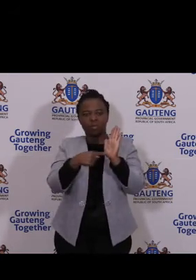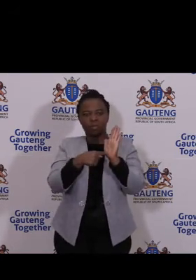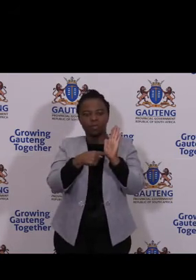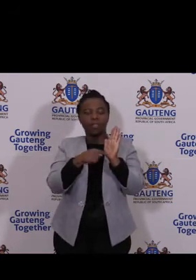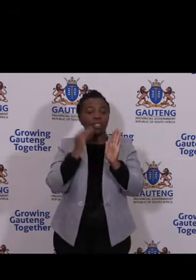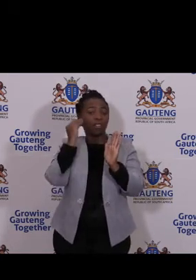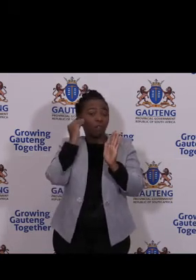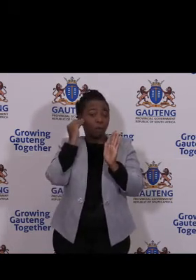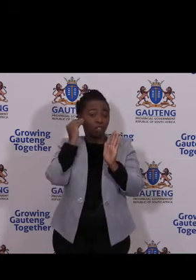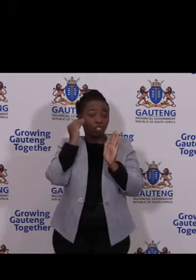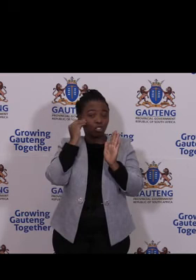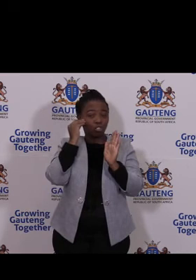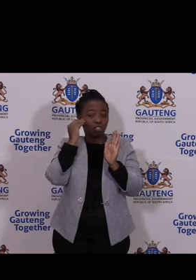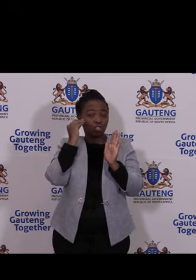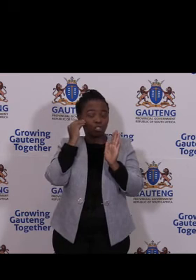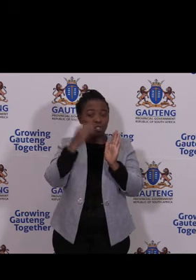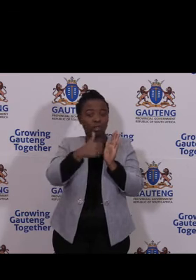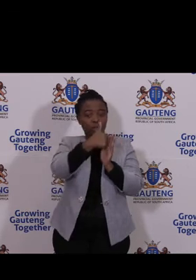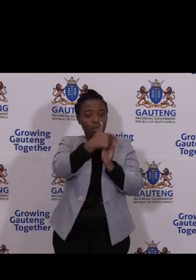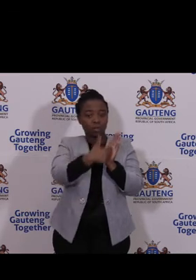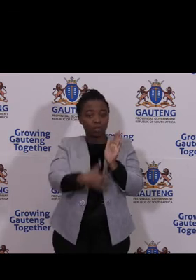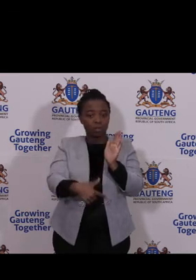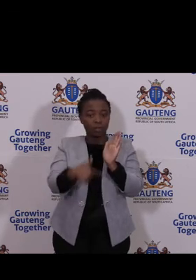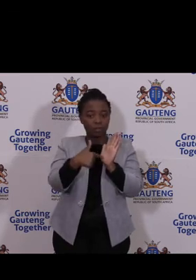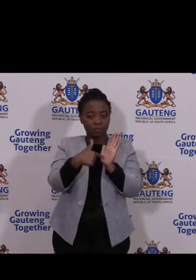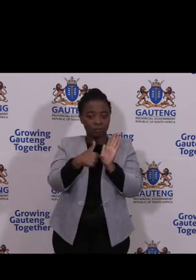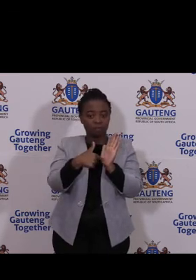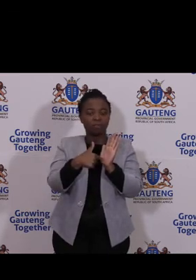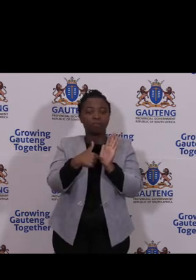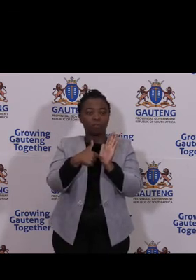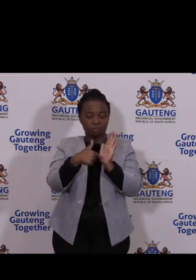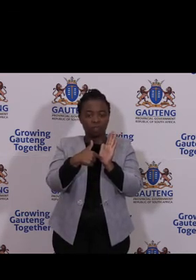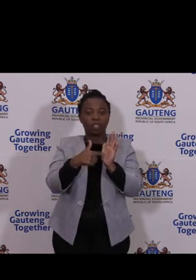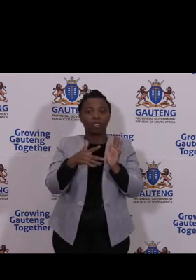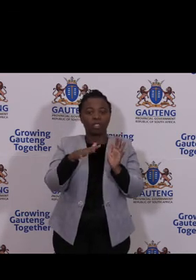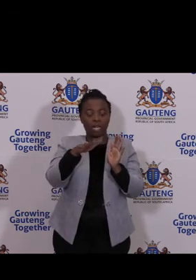data, this is how it looks like when we're just looking at the recoveries in Gauteng.